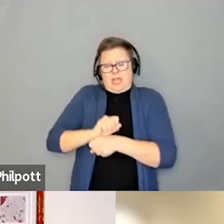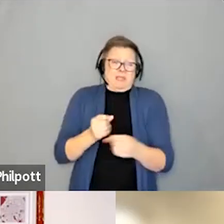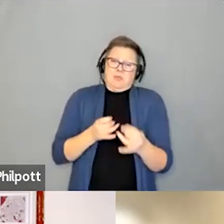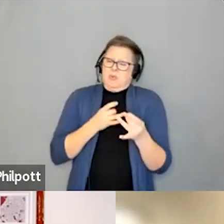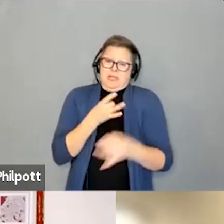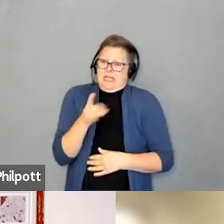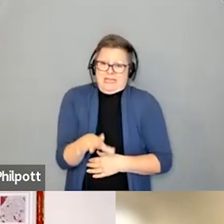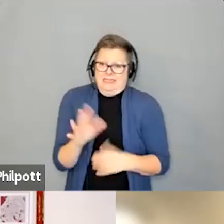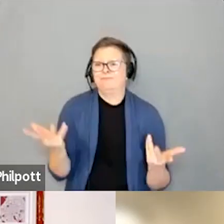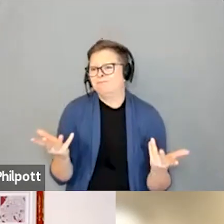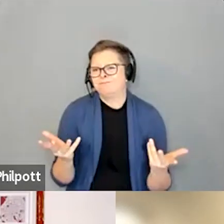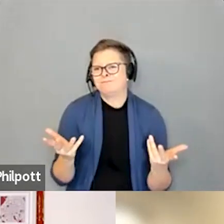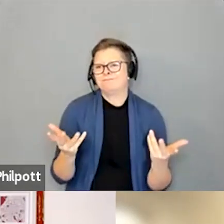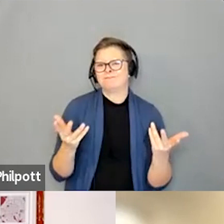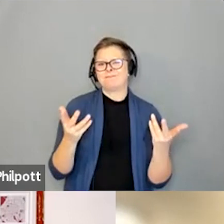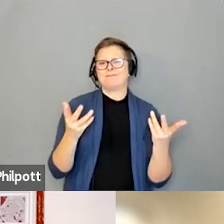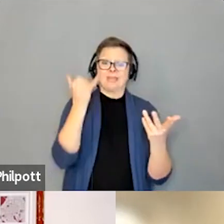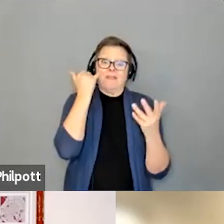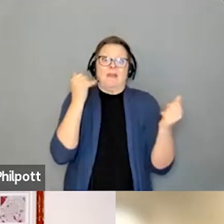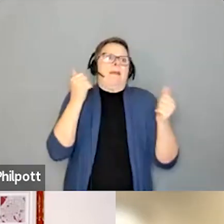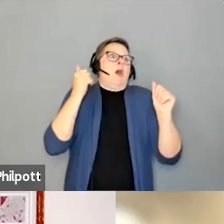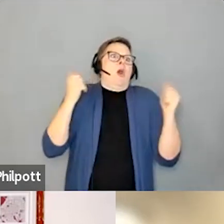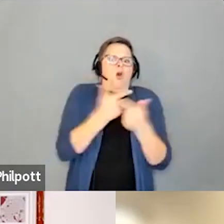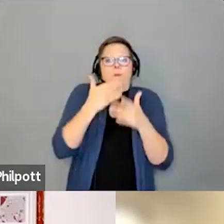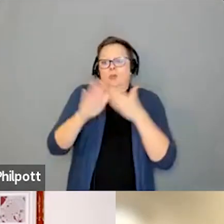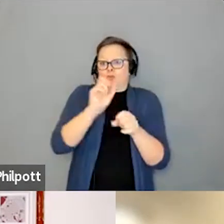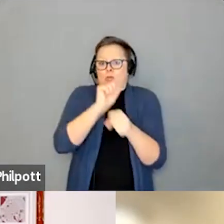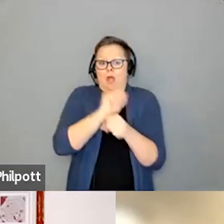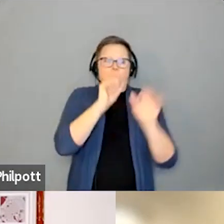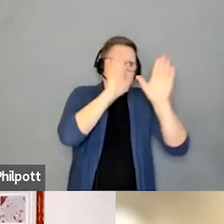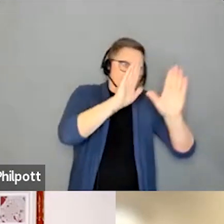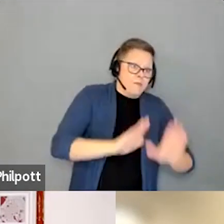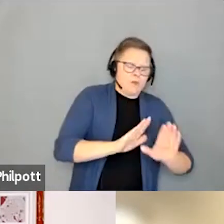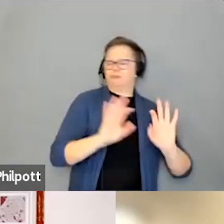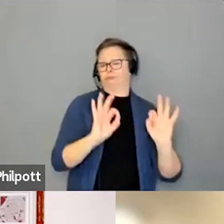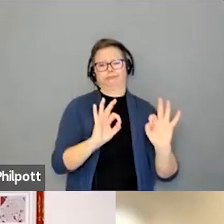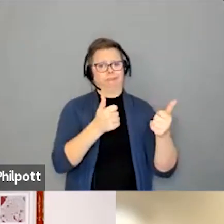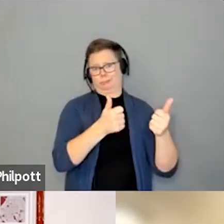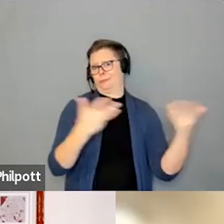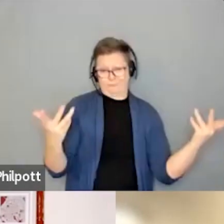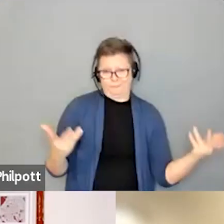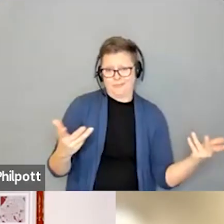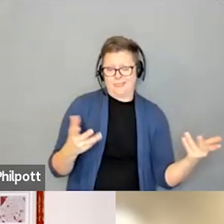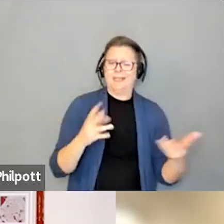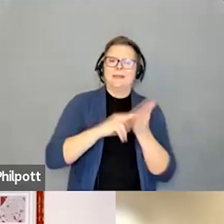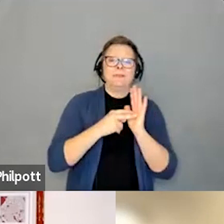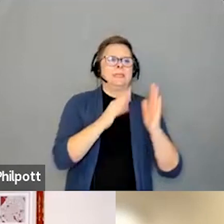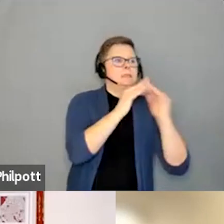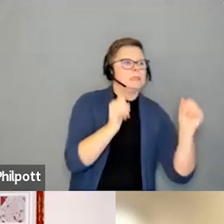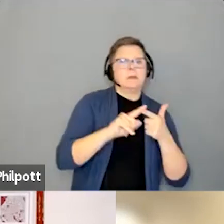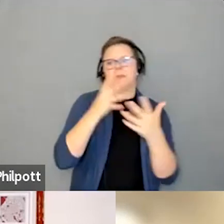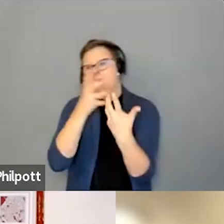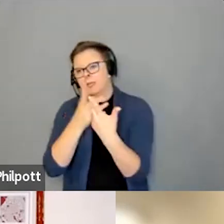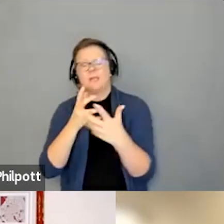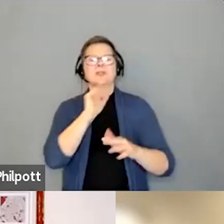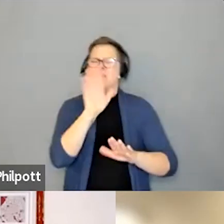do, unless everywhere is great and supportive. And so I would say, it's not just about the system. It's not just about the accommodation. It's about the environment. It's